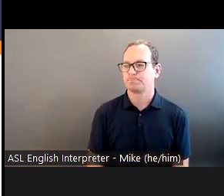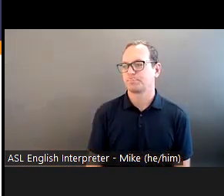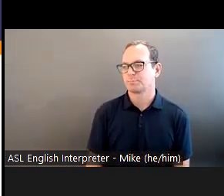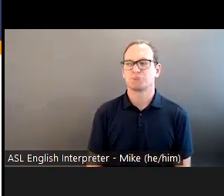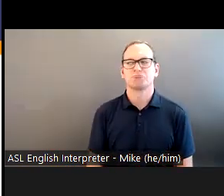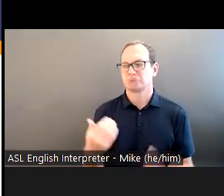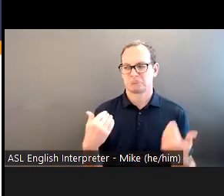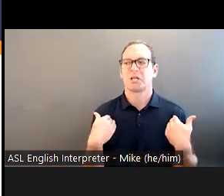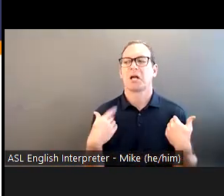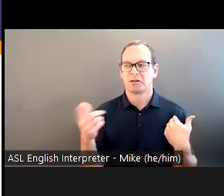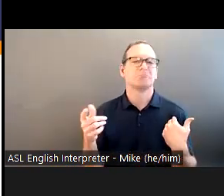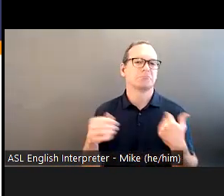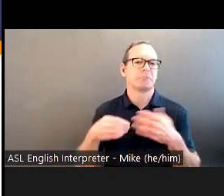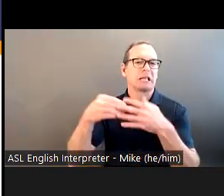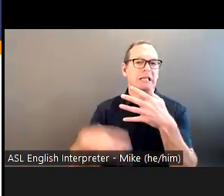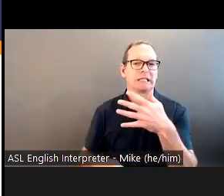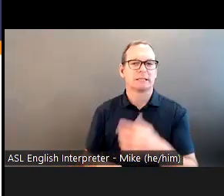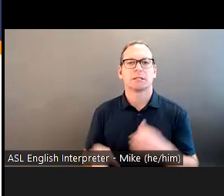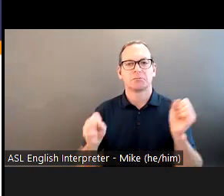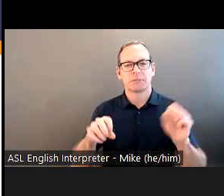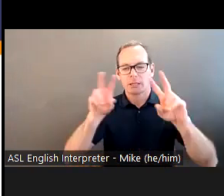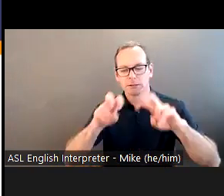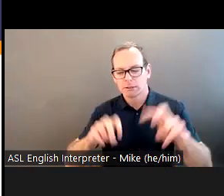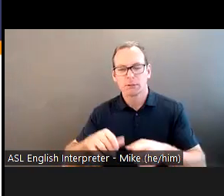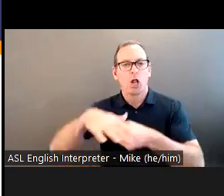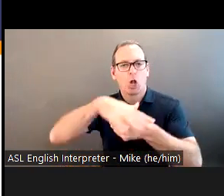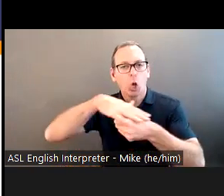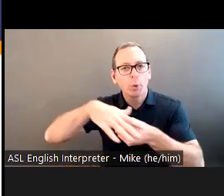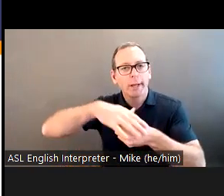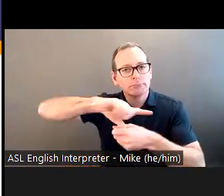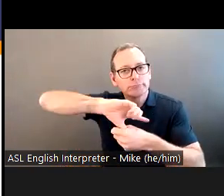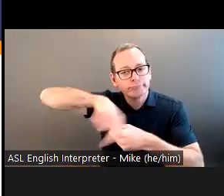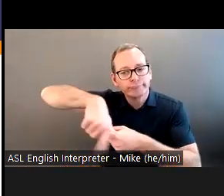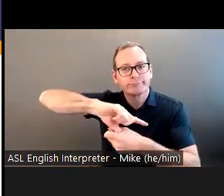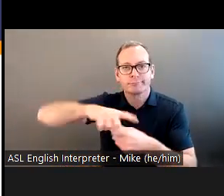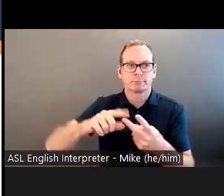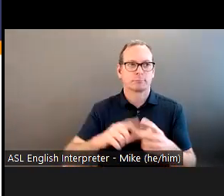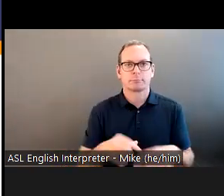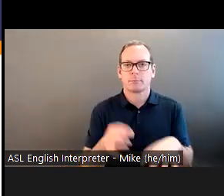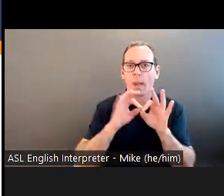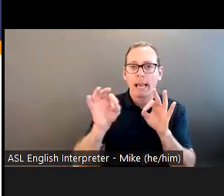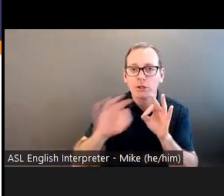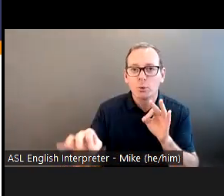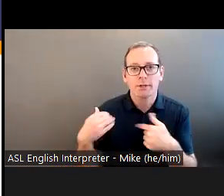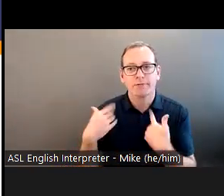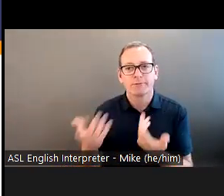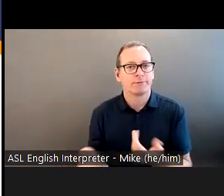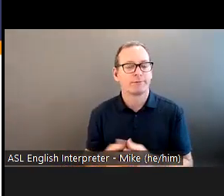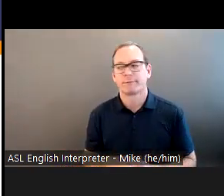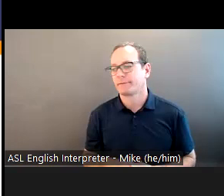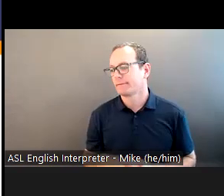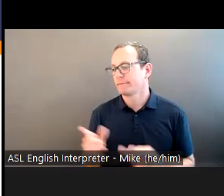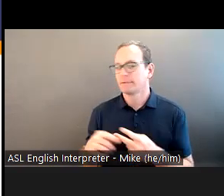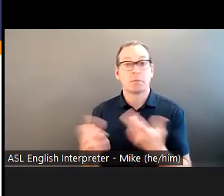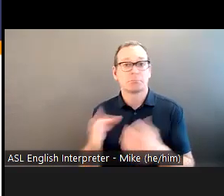sort it in different ways. It shows where they each live and what languages they speak, and whether they